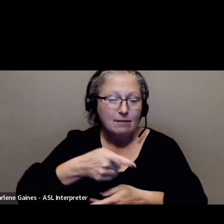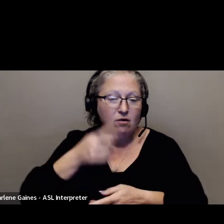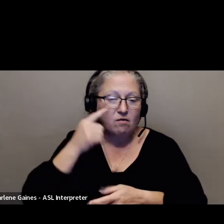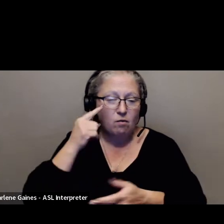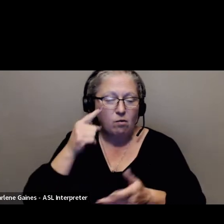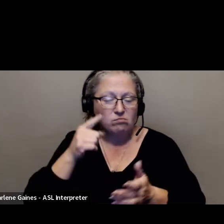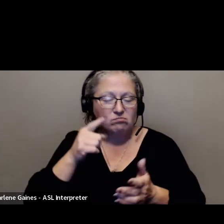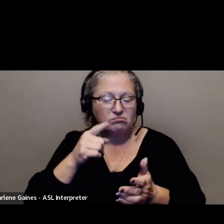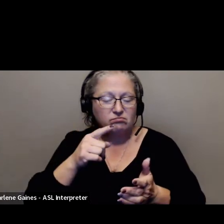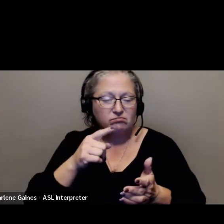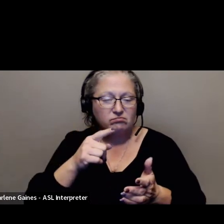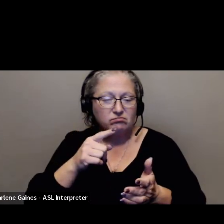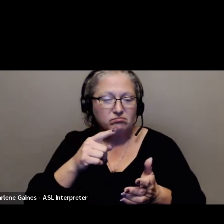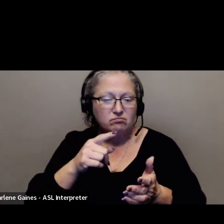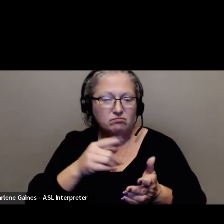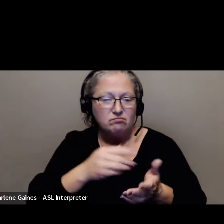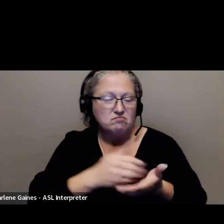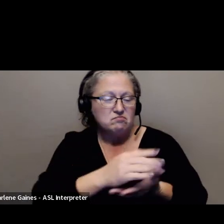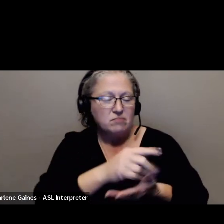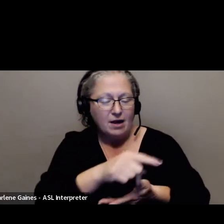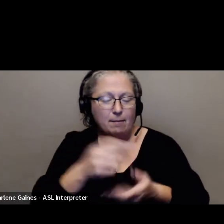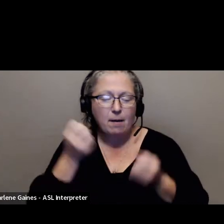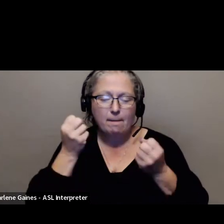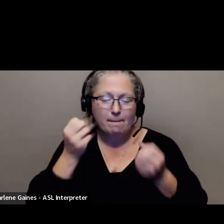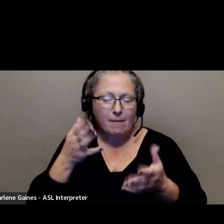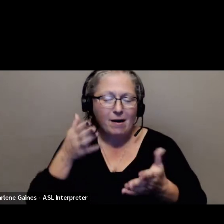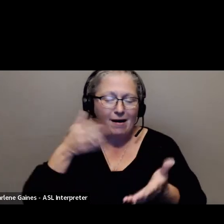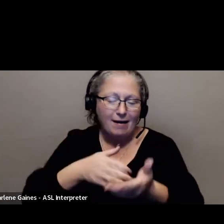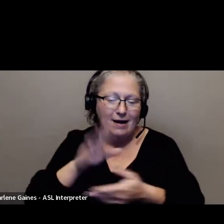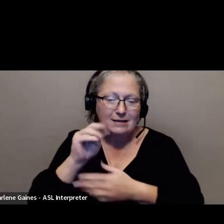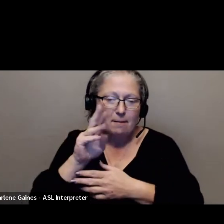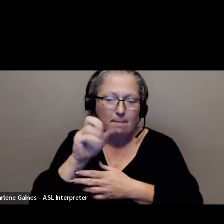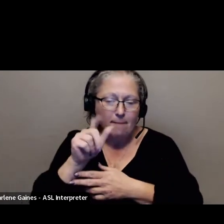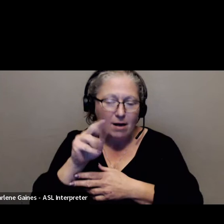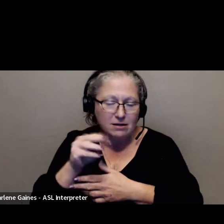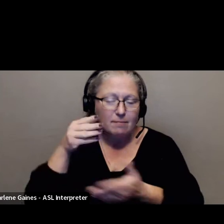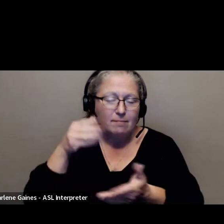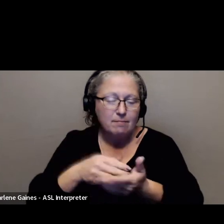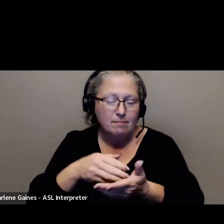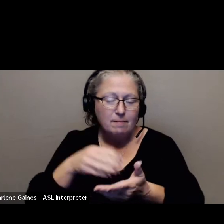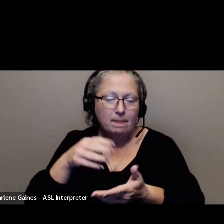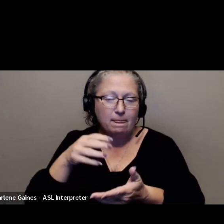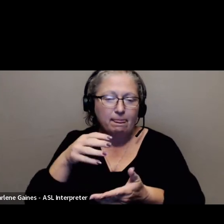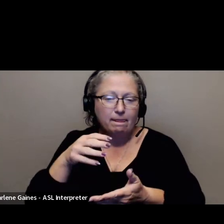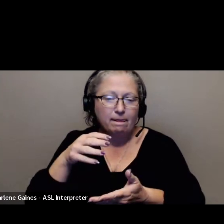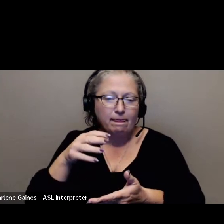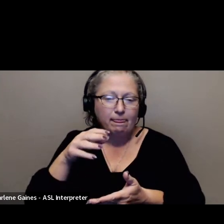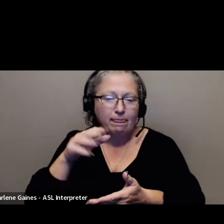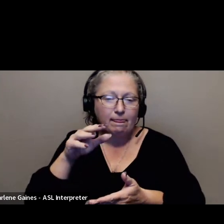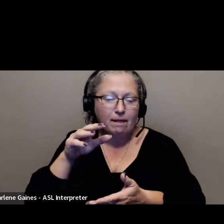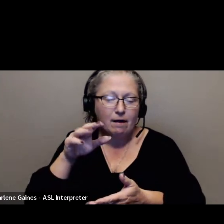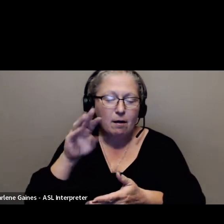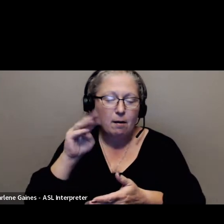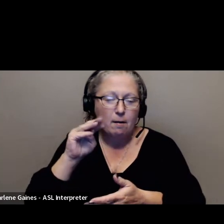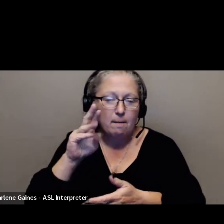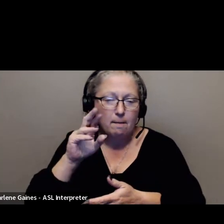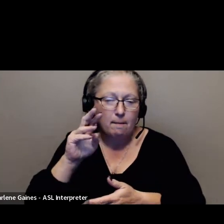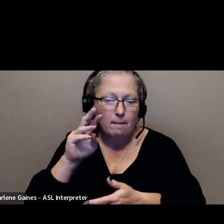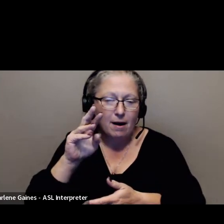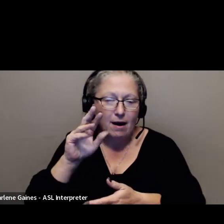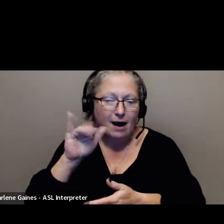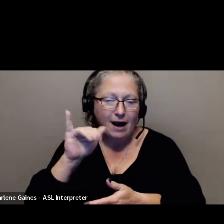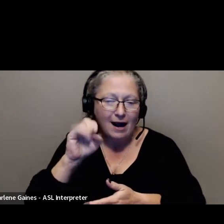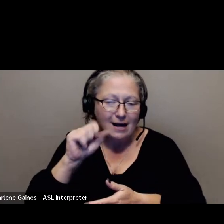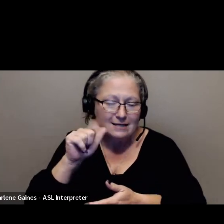him. There are so many anti-Muslim, anti-Arab, Islamophobic hate, highly underreported because